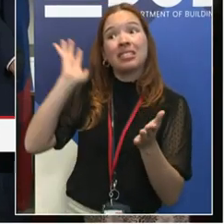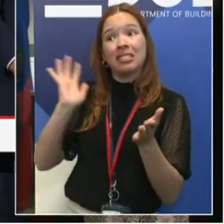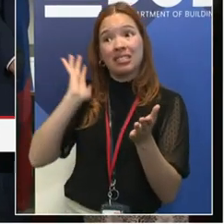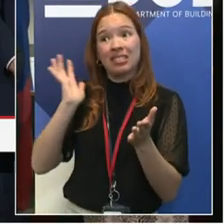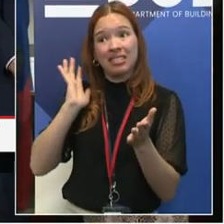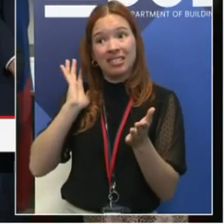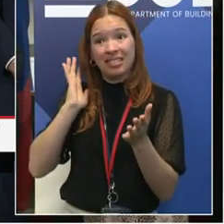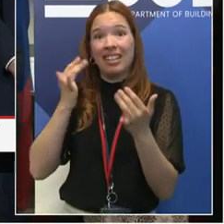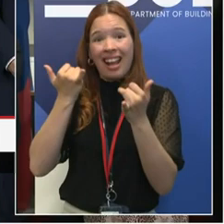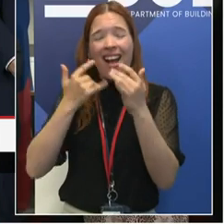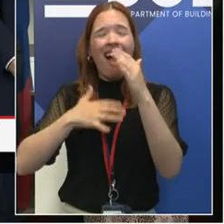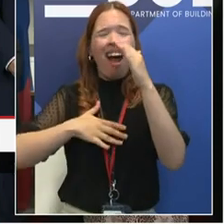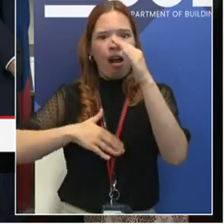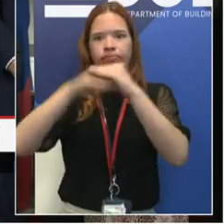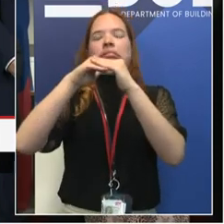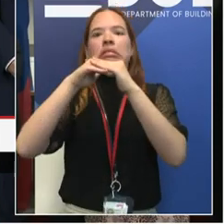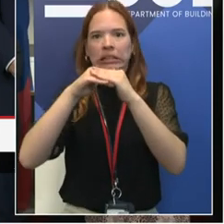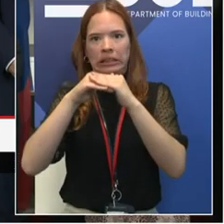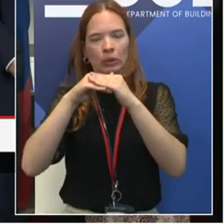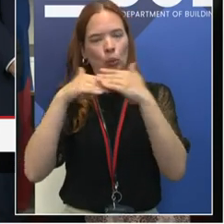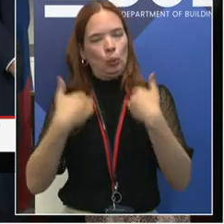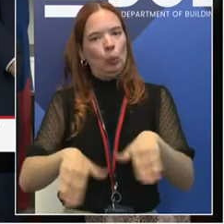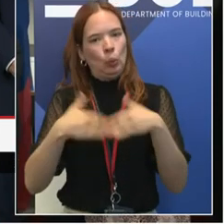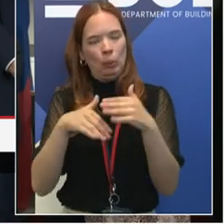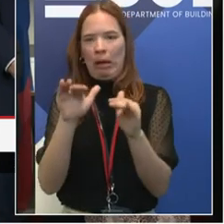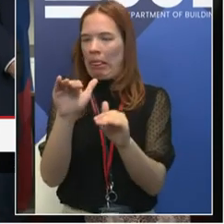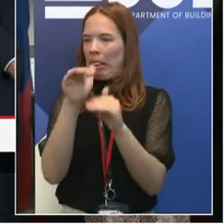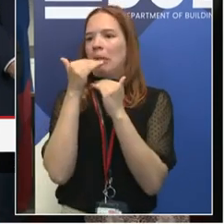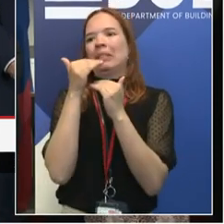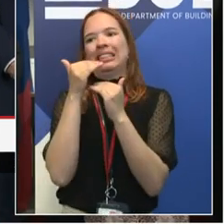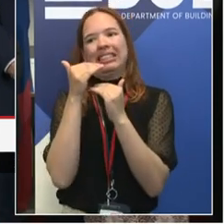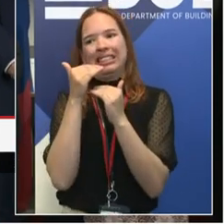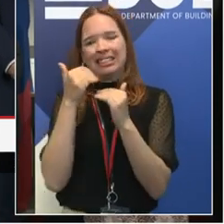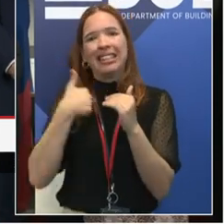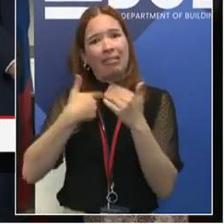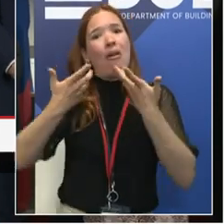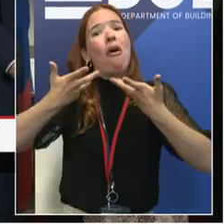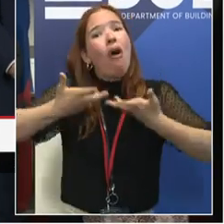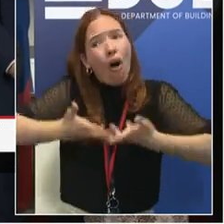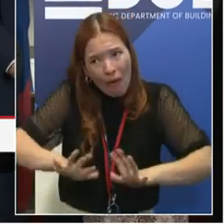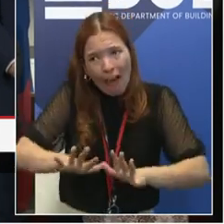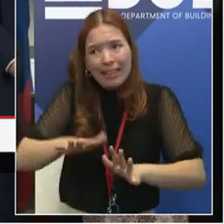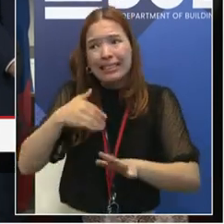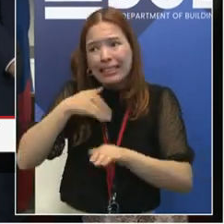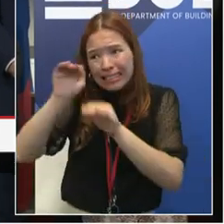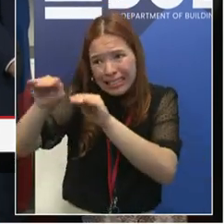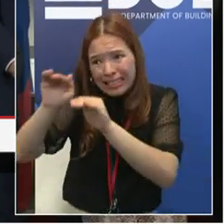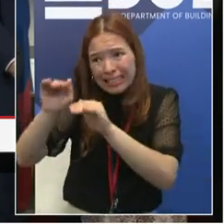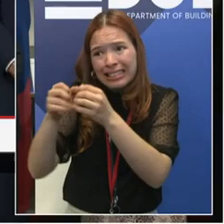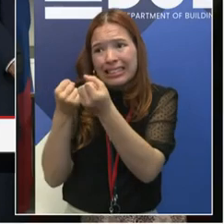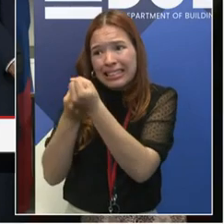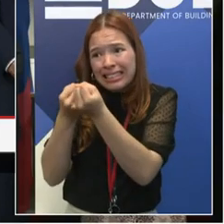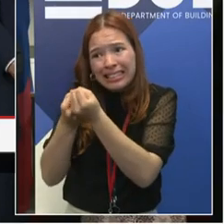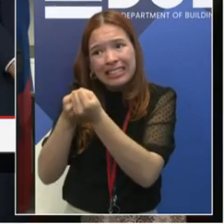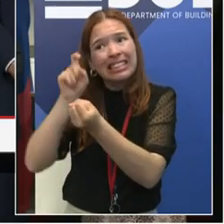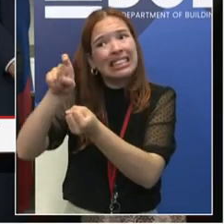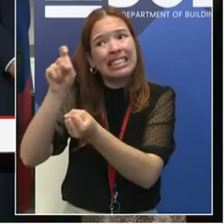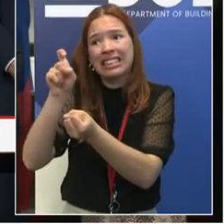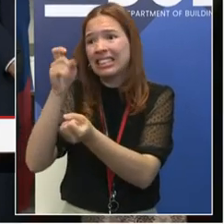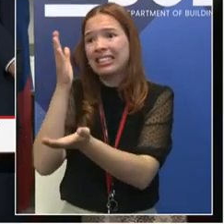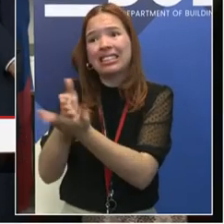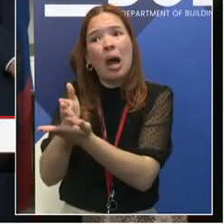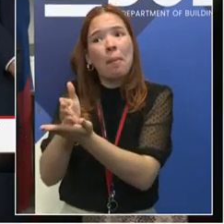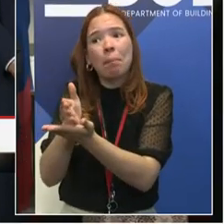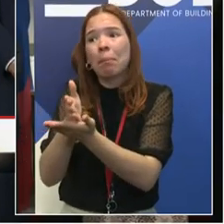have also informed the advocate network that they shouldn't be communicating to Texas or anywhere else that